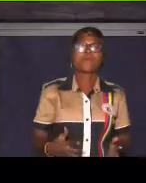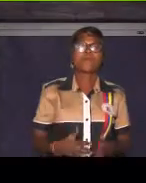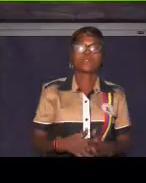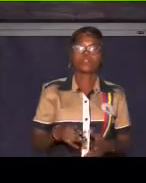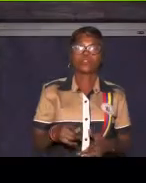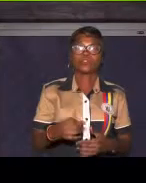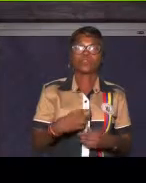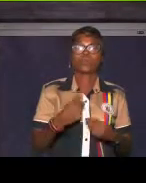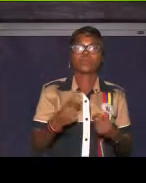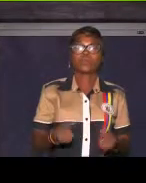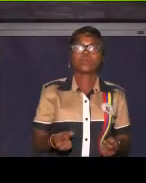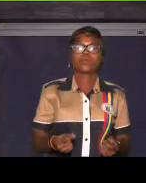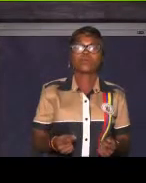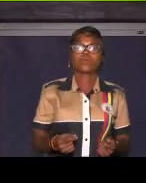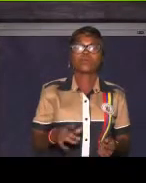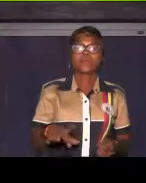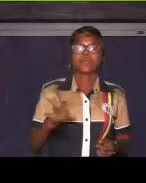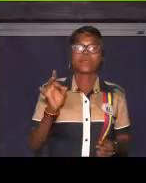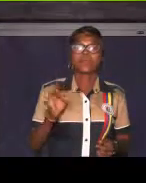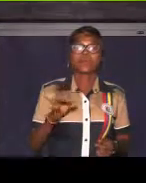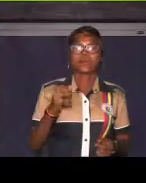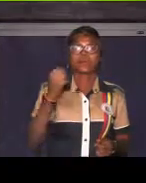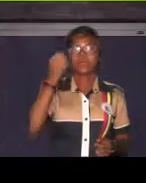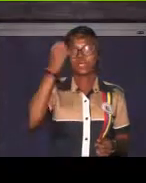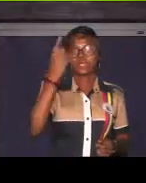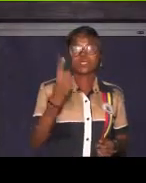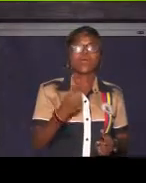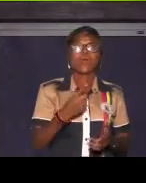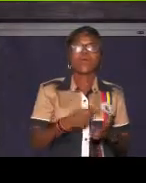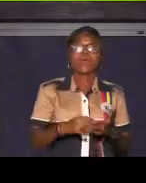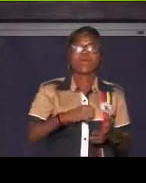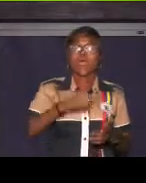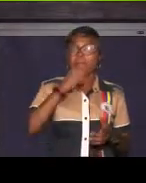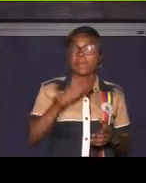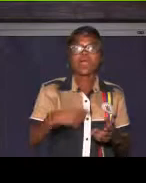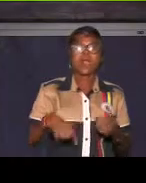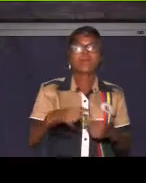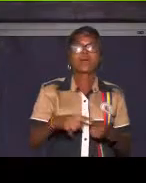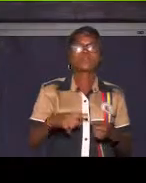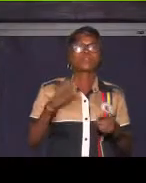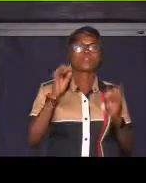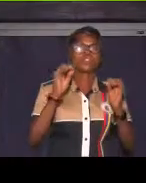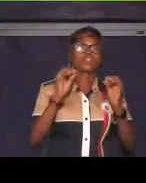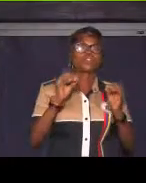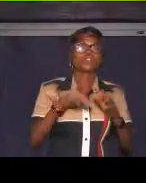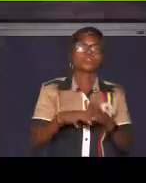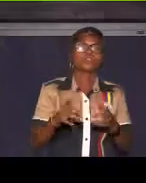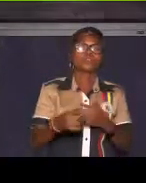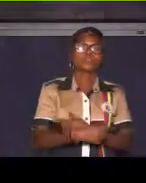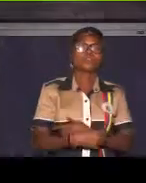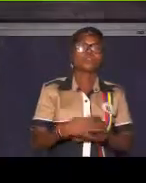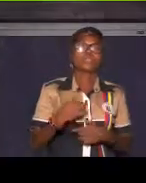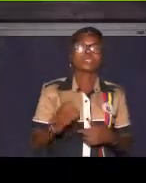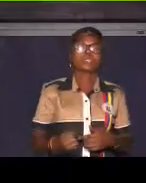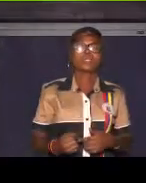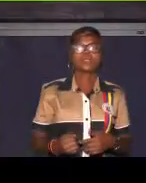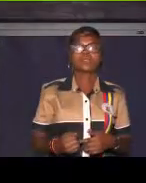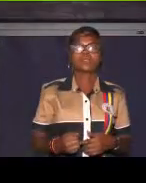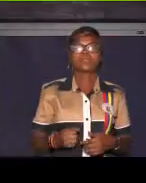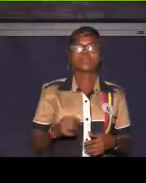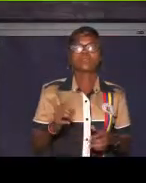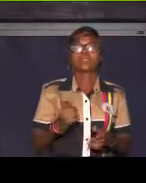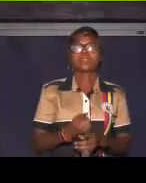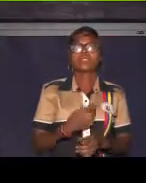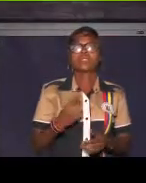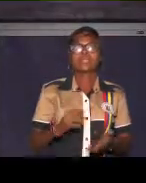that you quickly pick or understand what I'm about to teach you in today's lesson. So